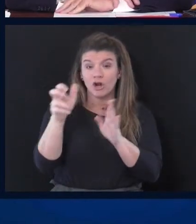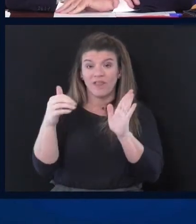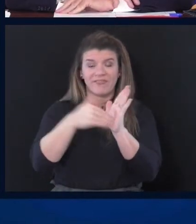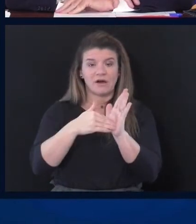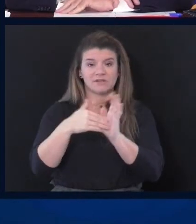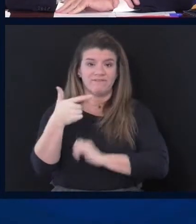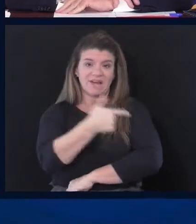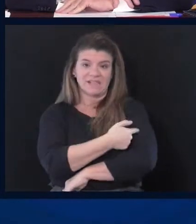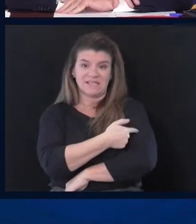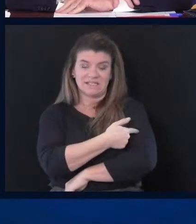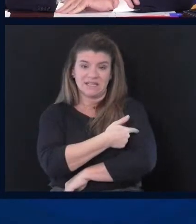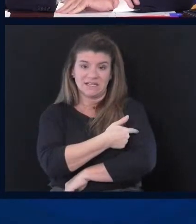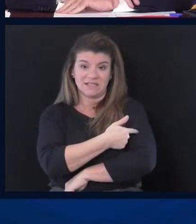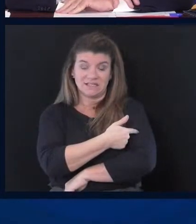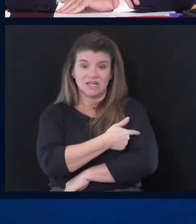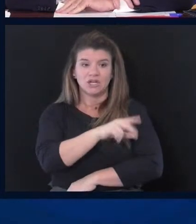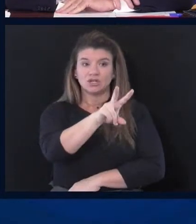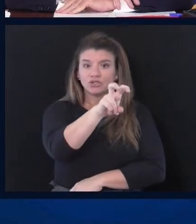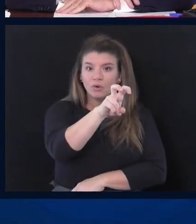300,000 vaccines,